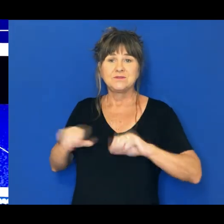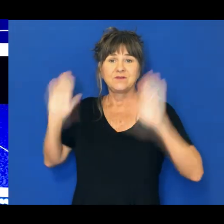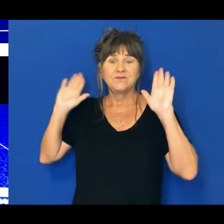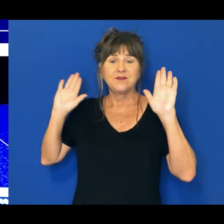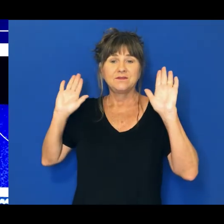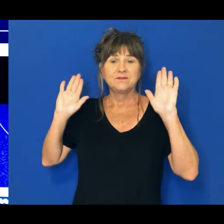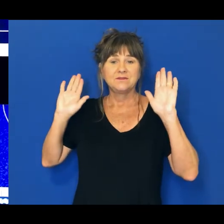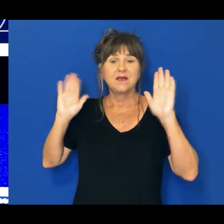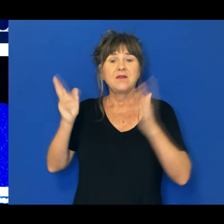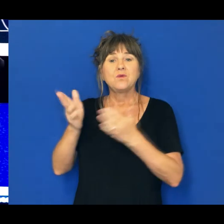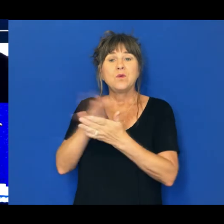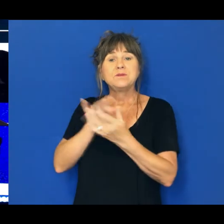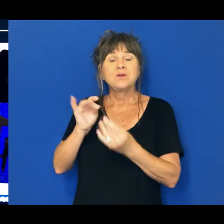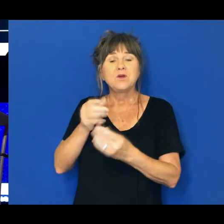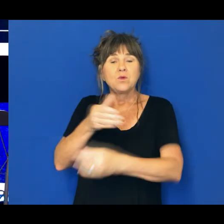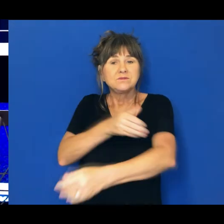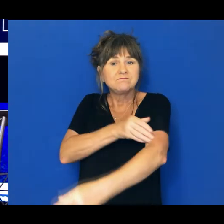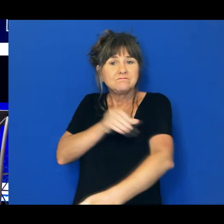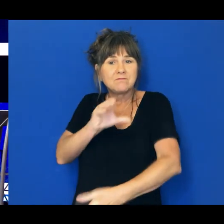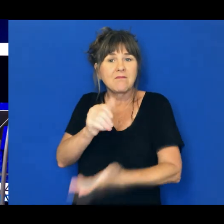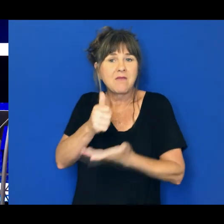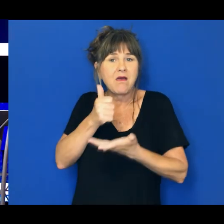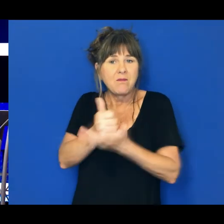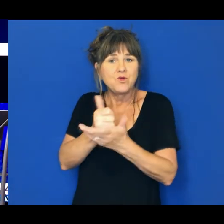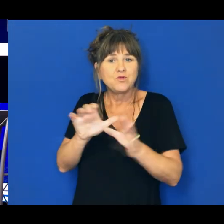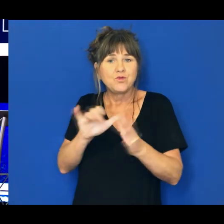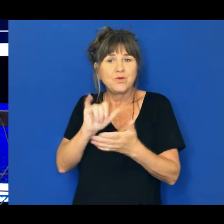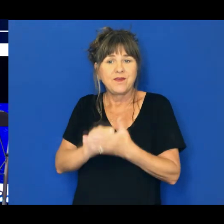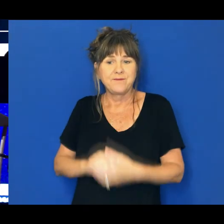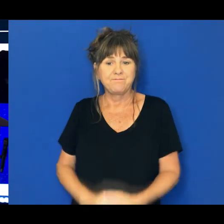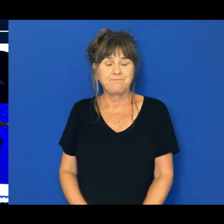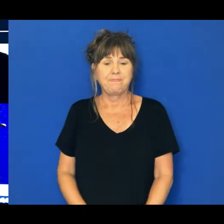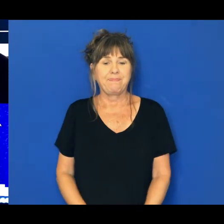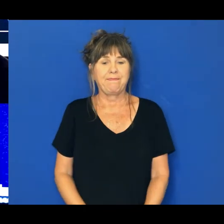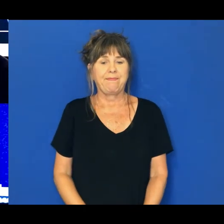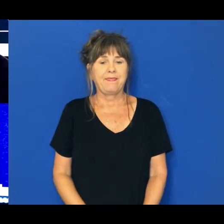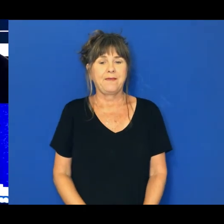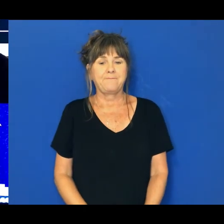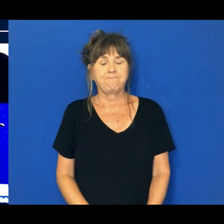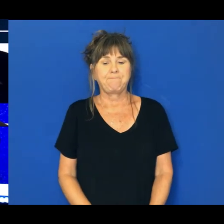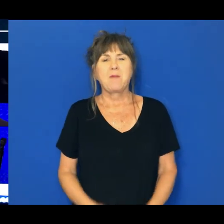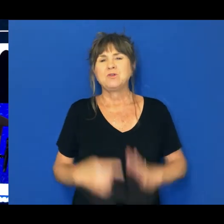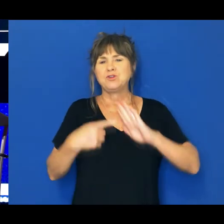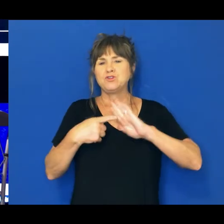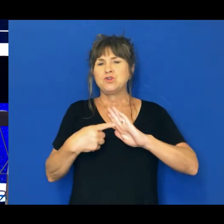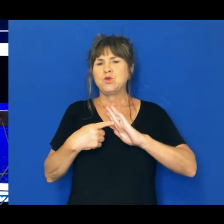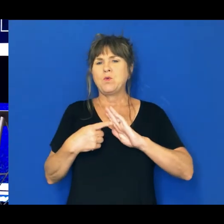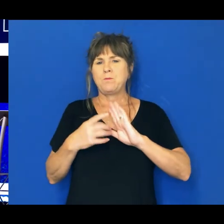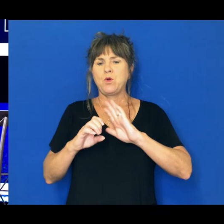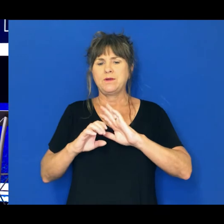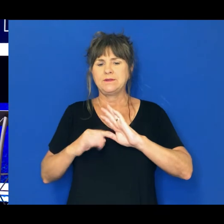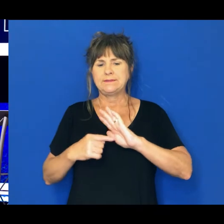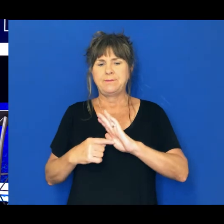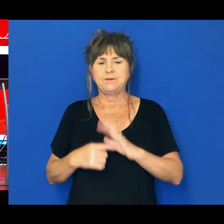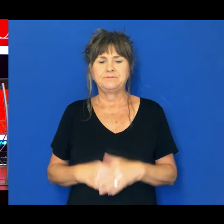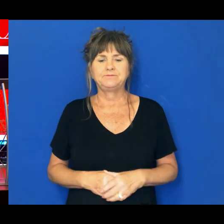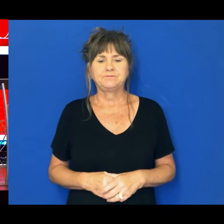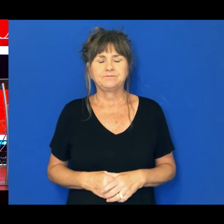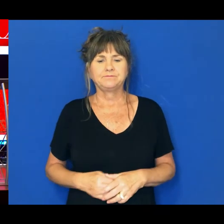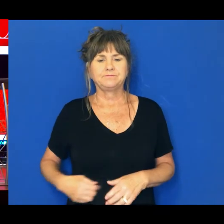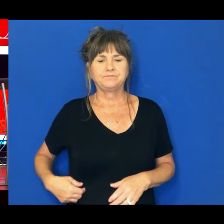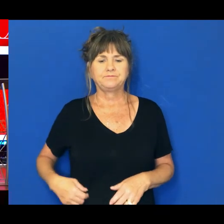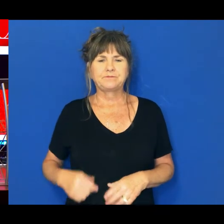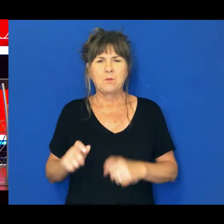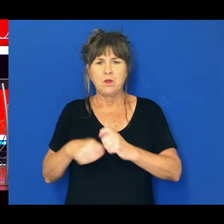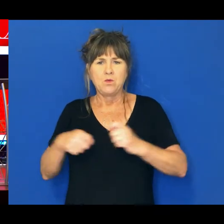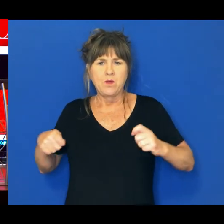Holy Spirit wants to empower you to live out that life. I want to show it to you one more way, and you can begin to play, my friend. We'll end our time together, but I